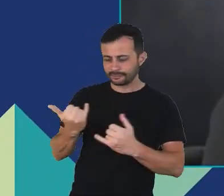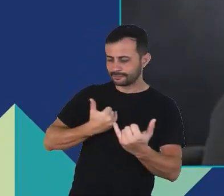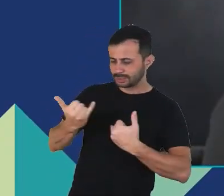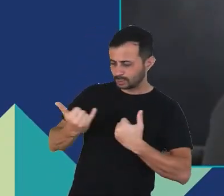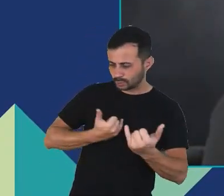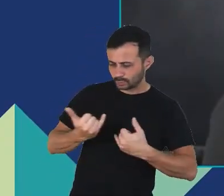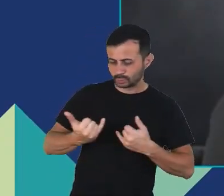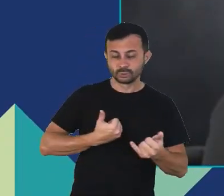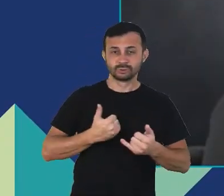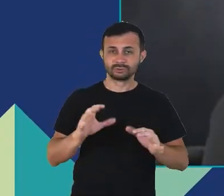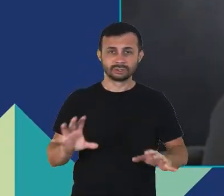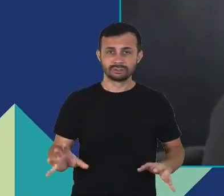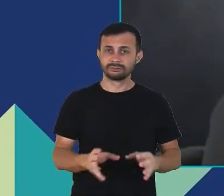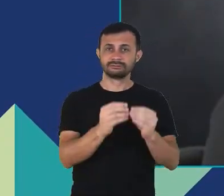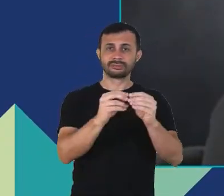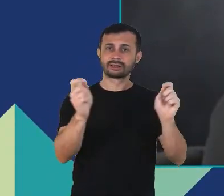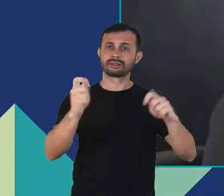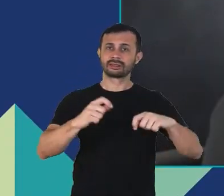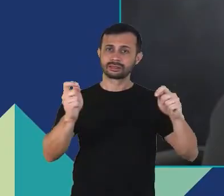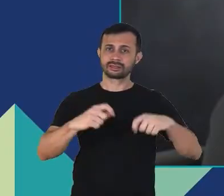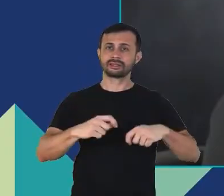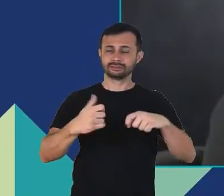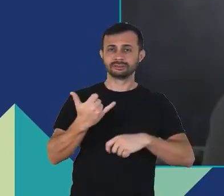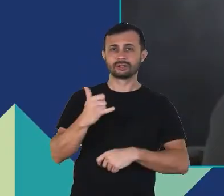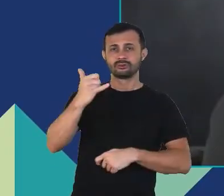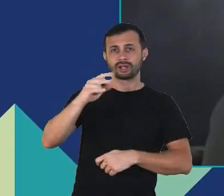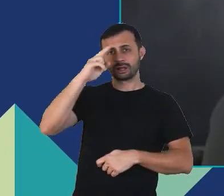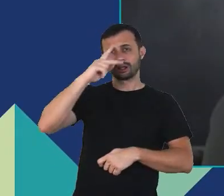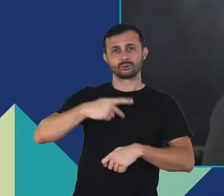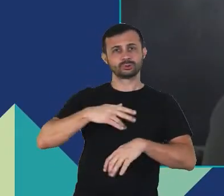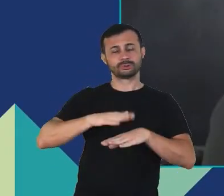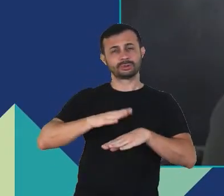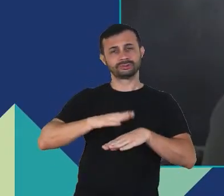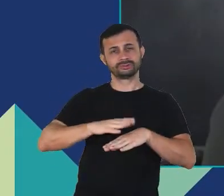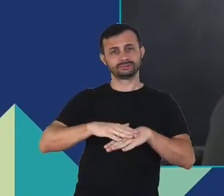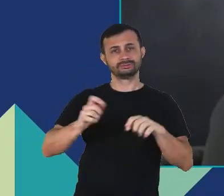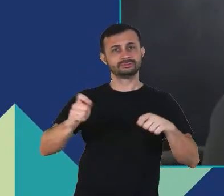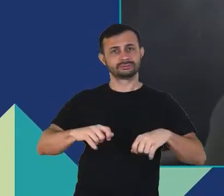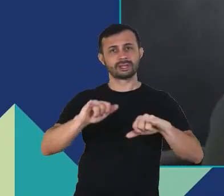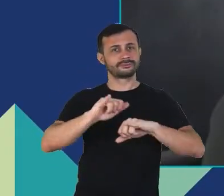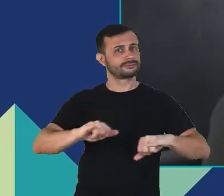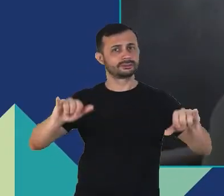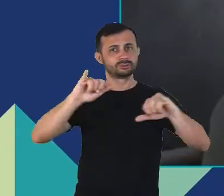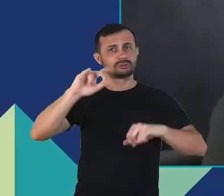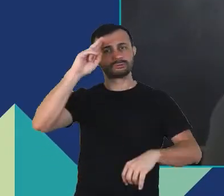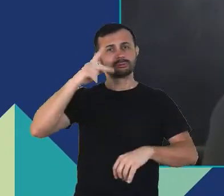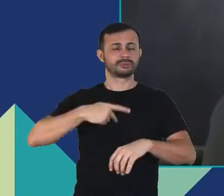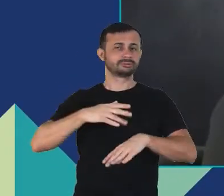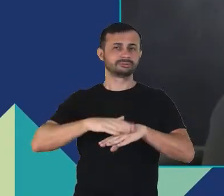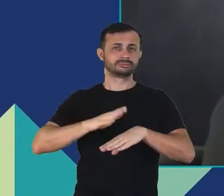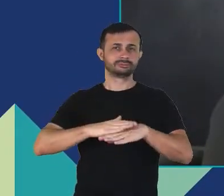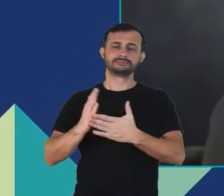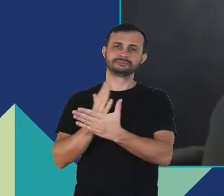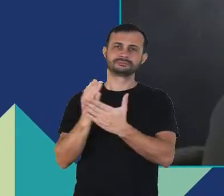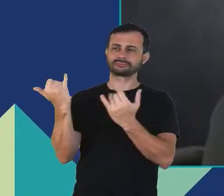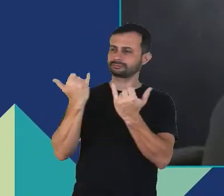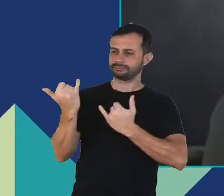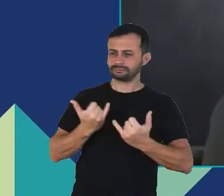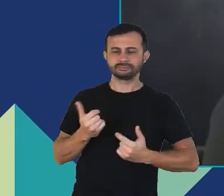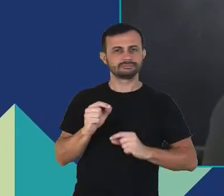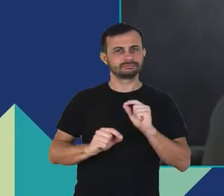automated warnings, and most of them were, how should I say,